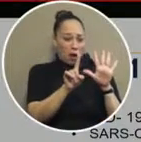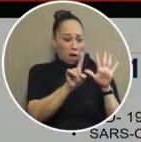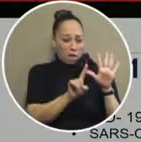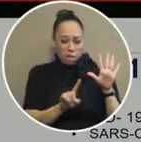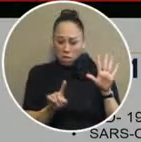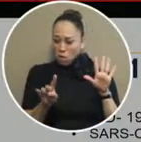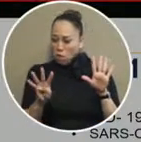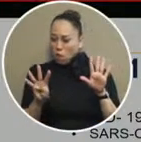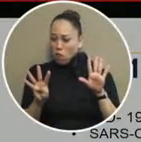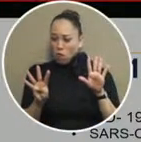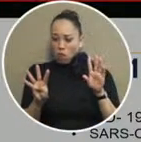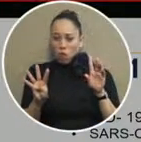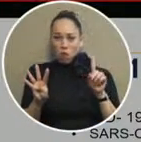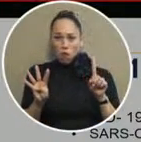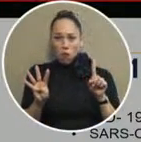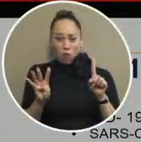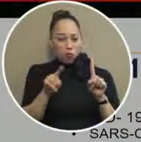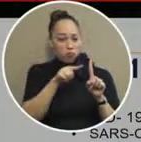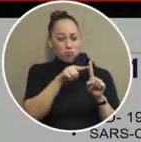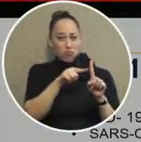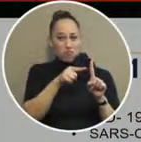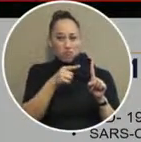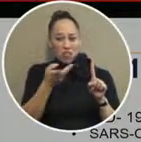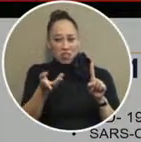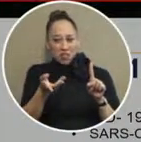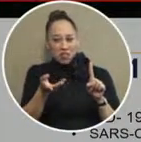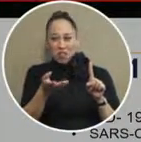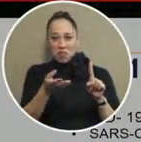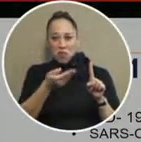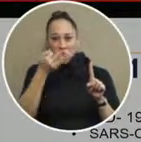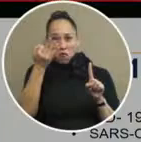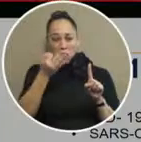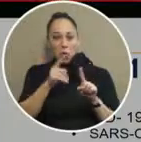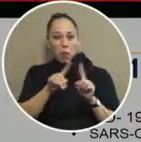develop only the lack of smelling or tasting.